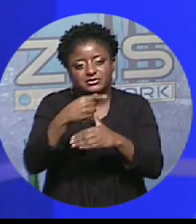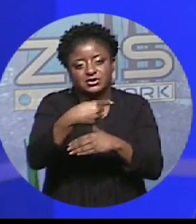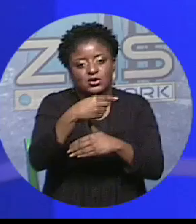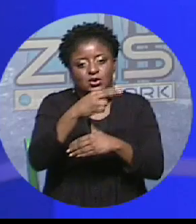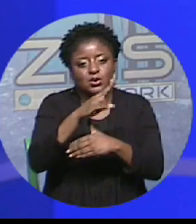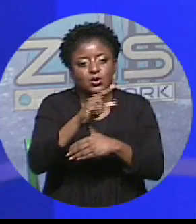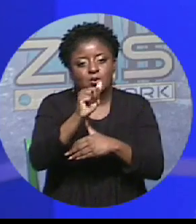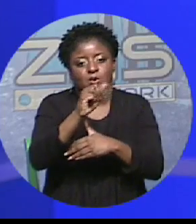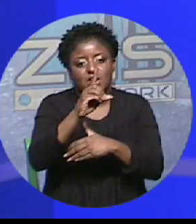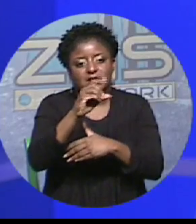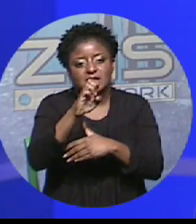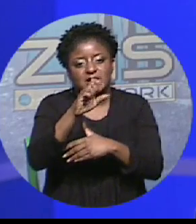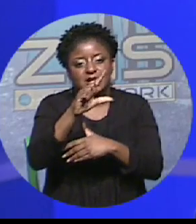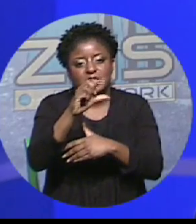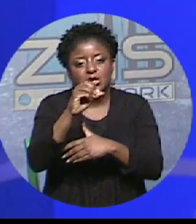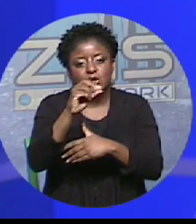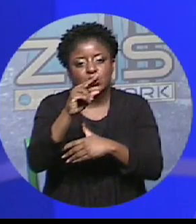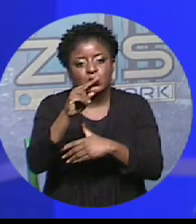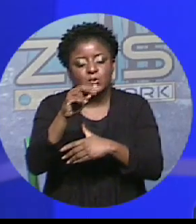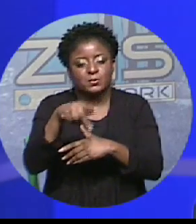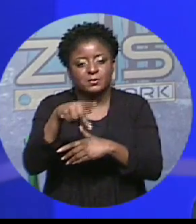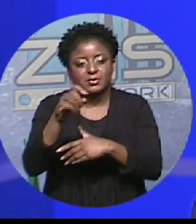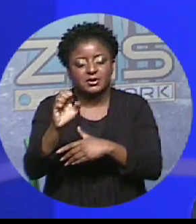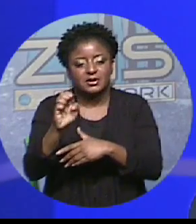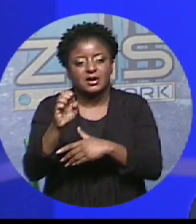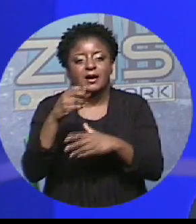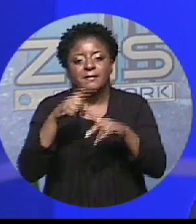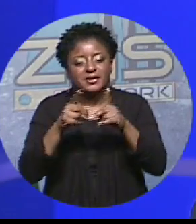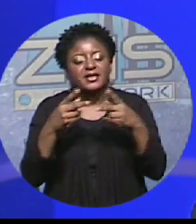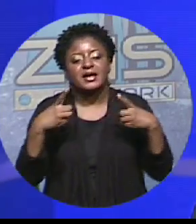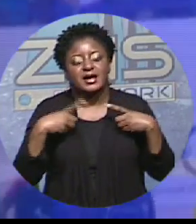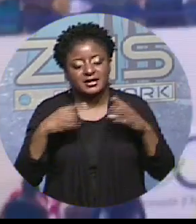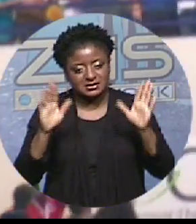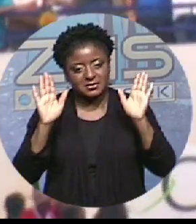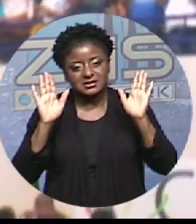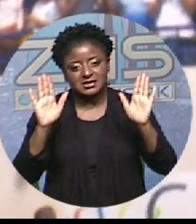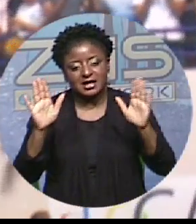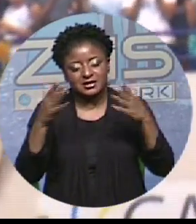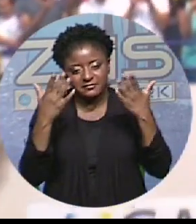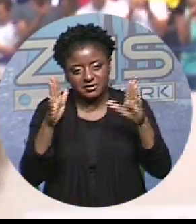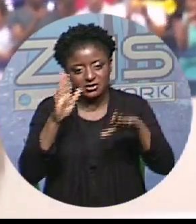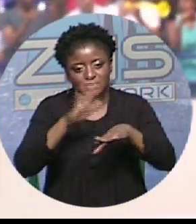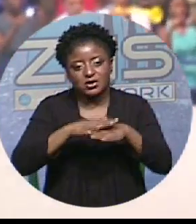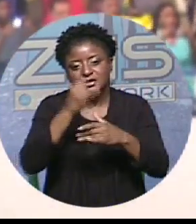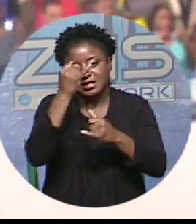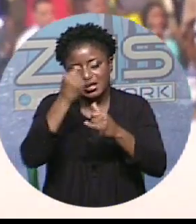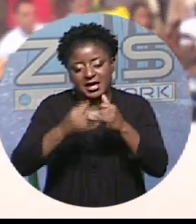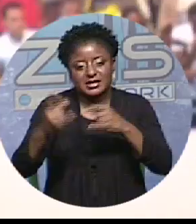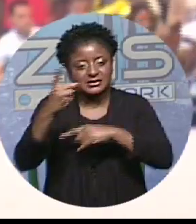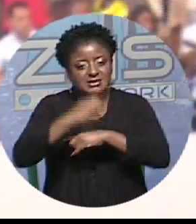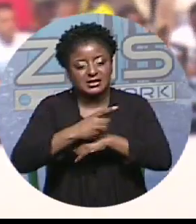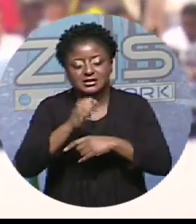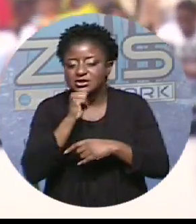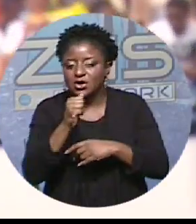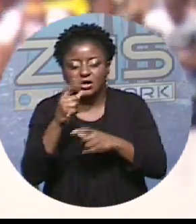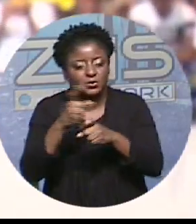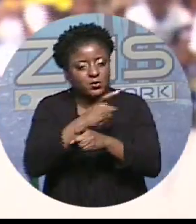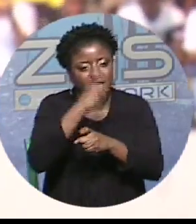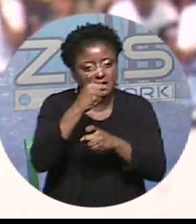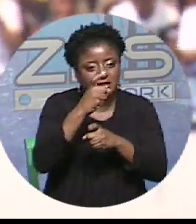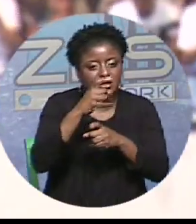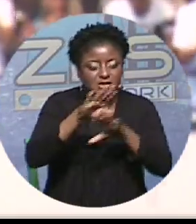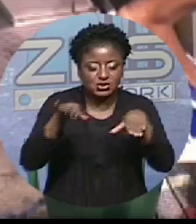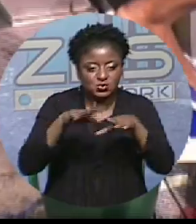swimmers did have some spectacular finishes on the last day of competition. Despite not winning the Carifta Swimming Championships, Team